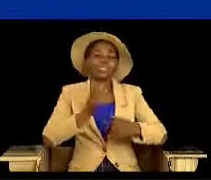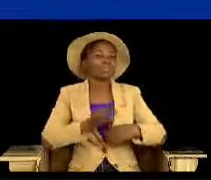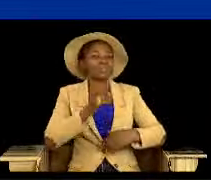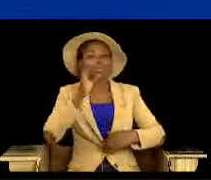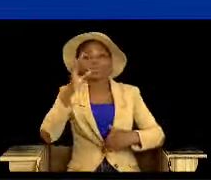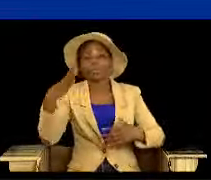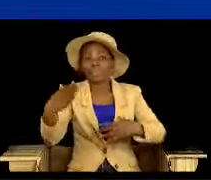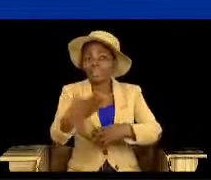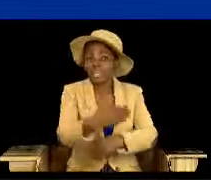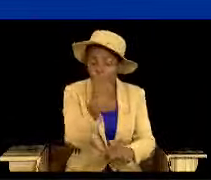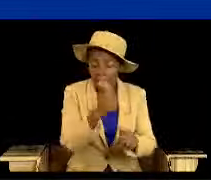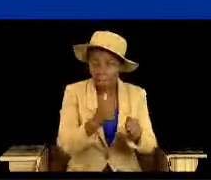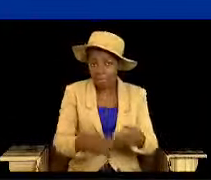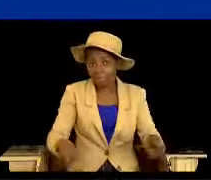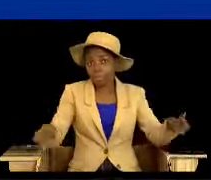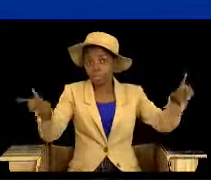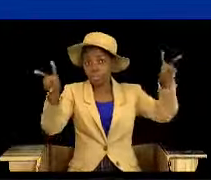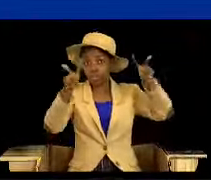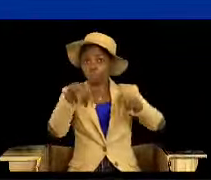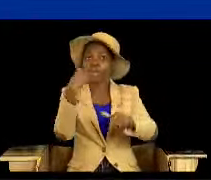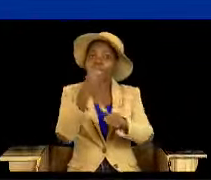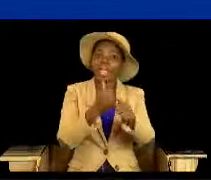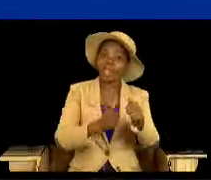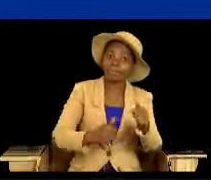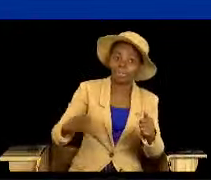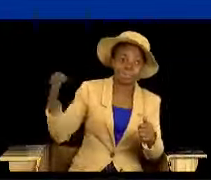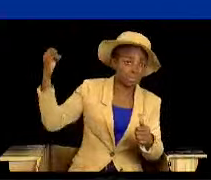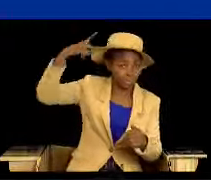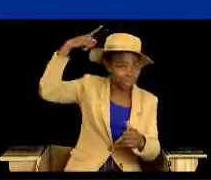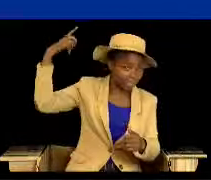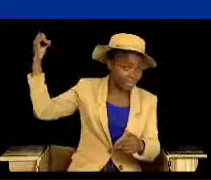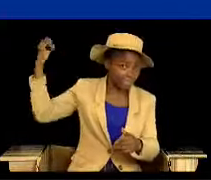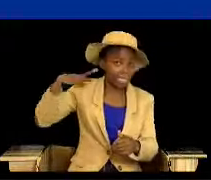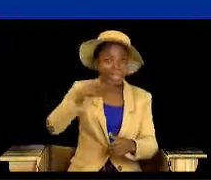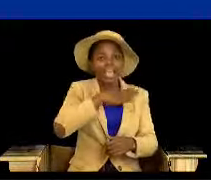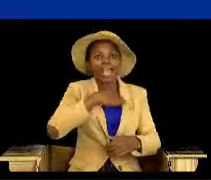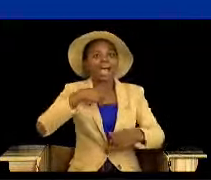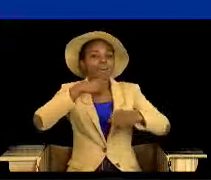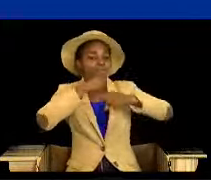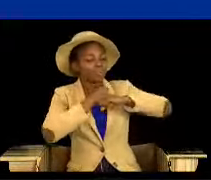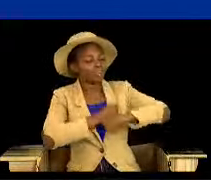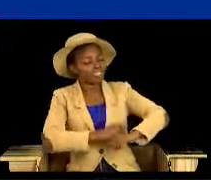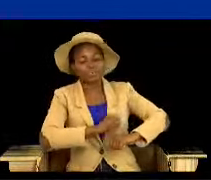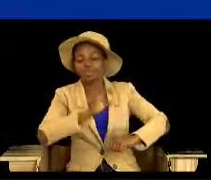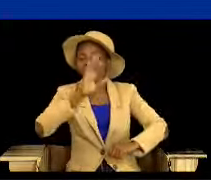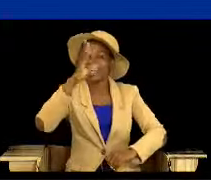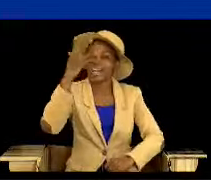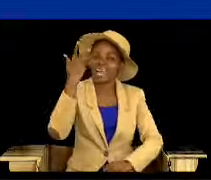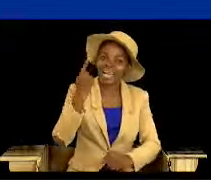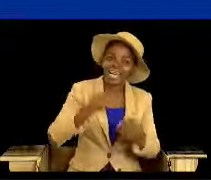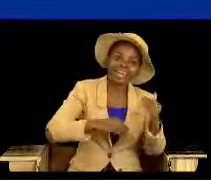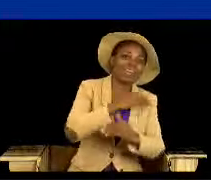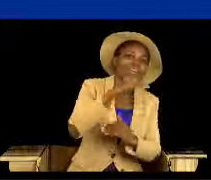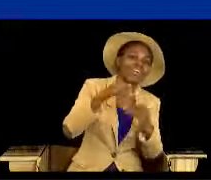the take every virtue every Grace and